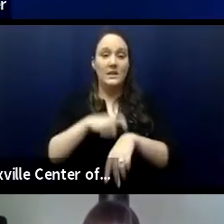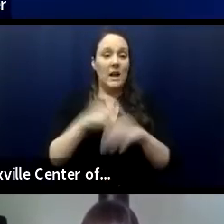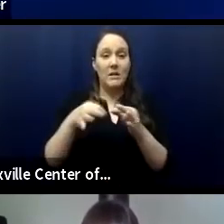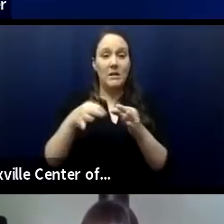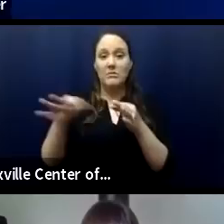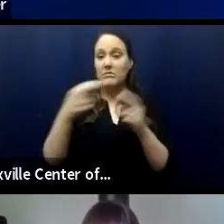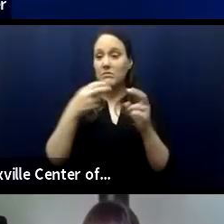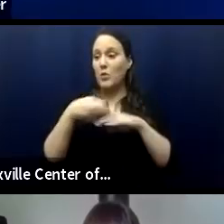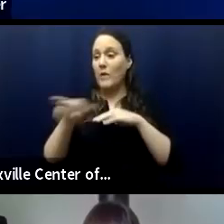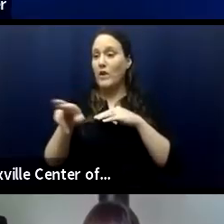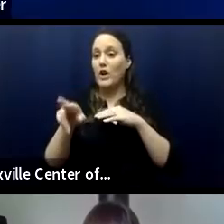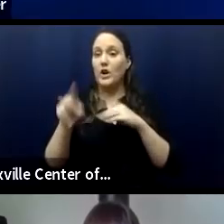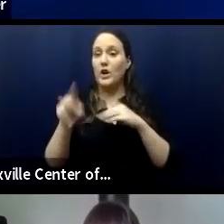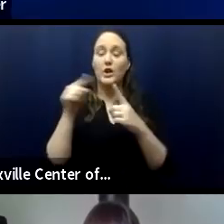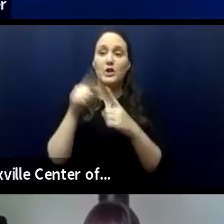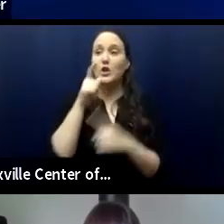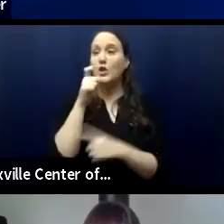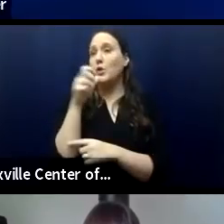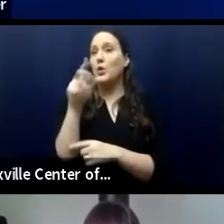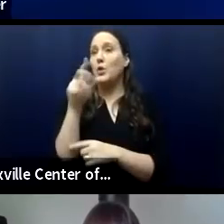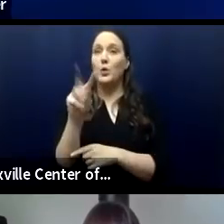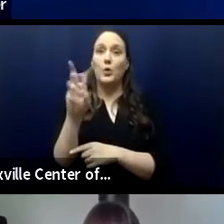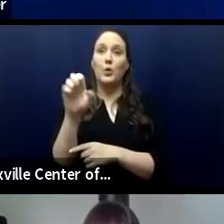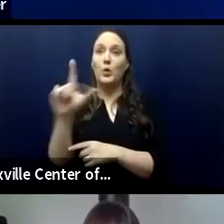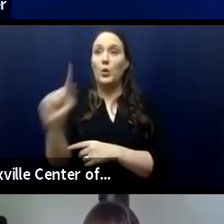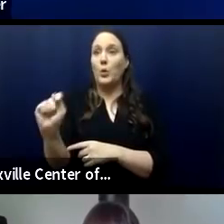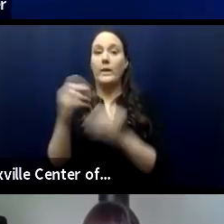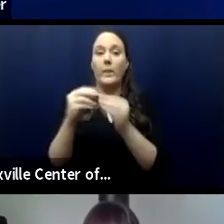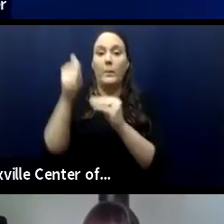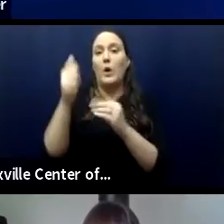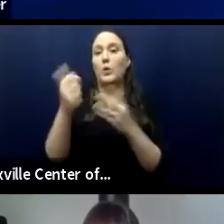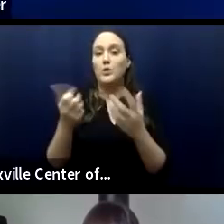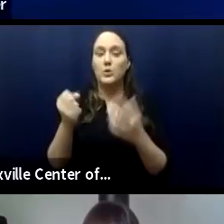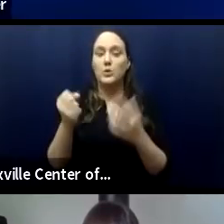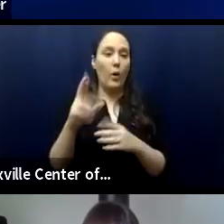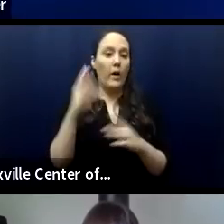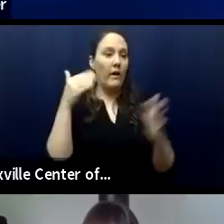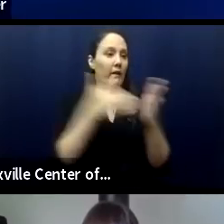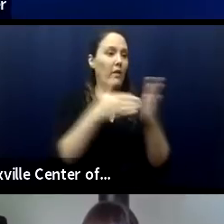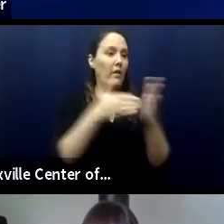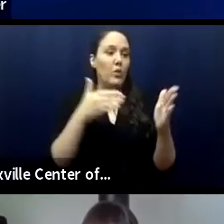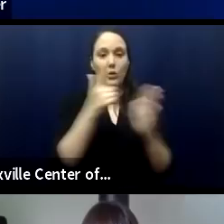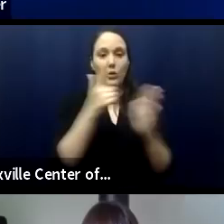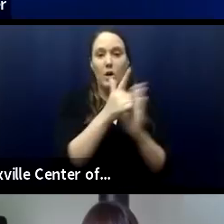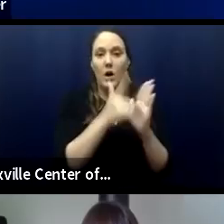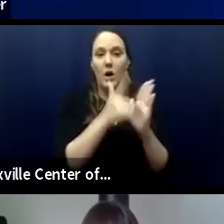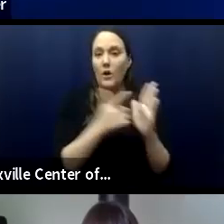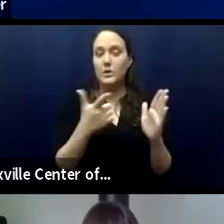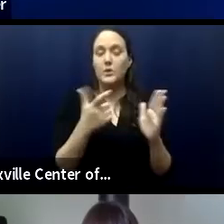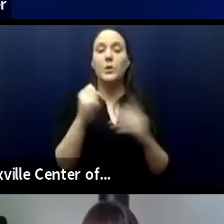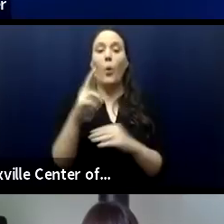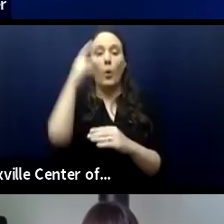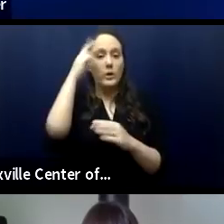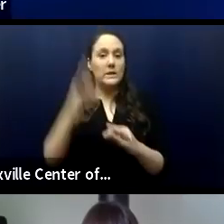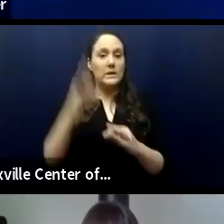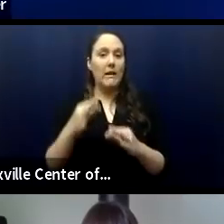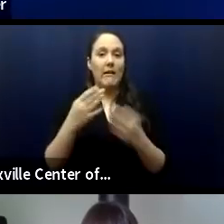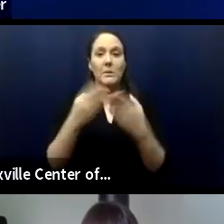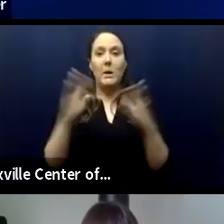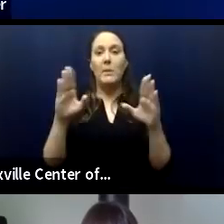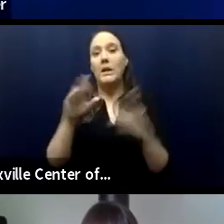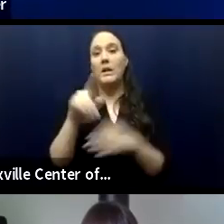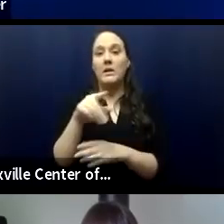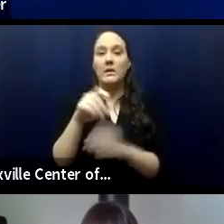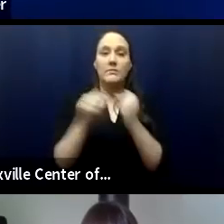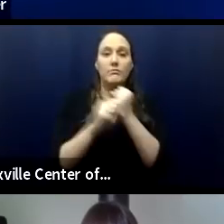whomever tweets the most incendiary claim or files the most frivolous lawsuit or decides that a publicity stunt is more important